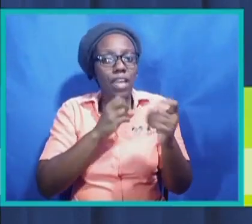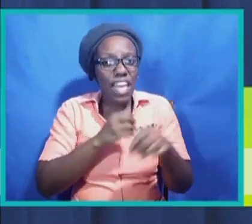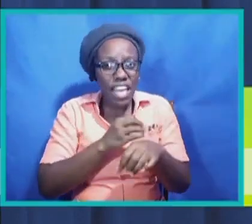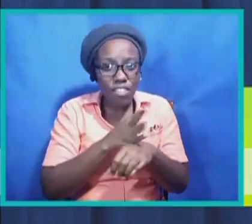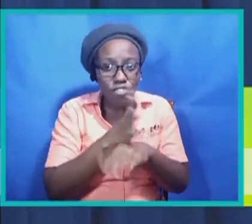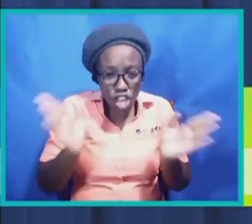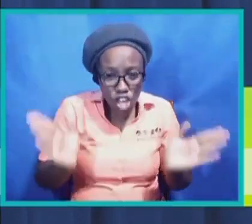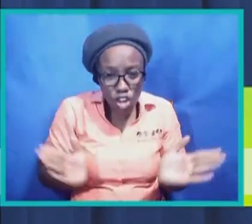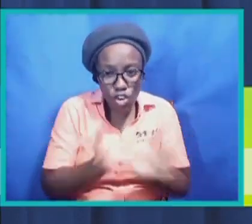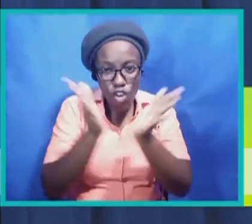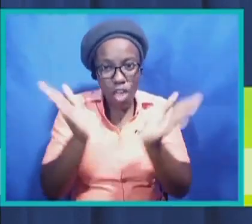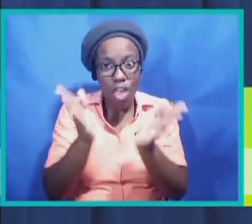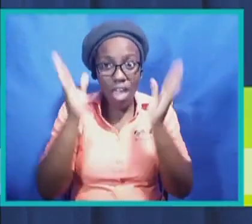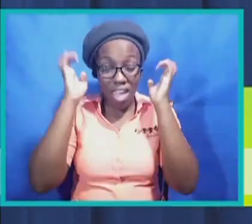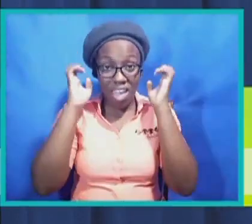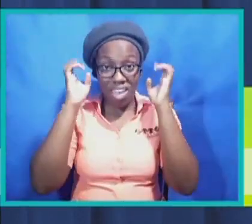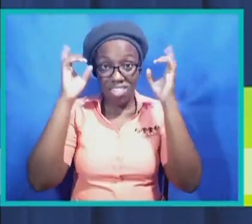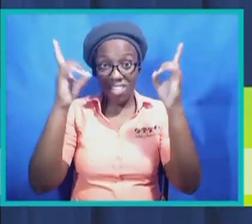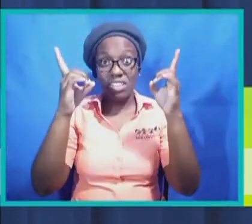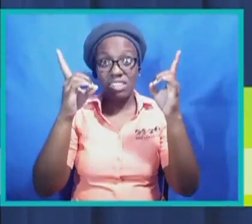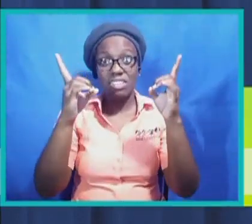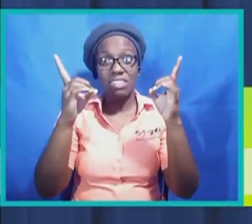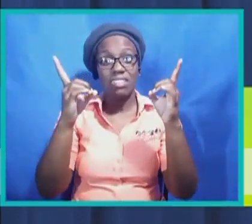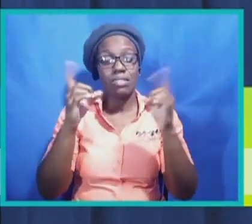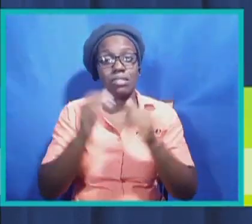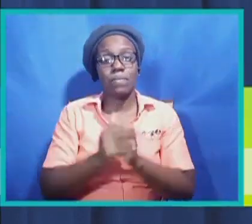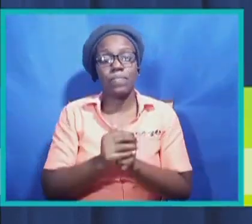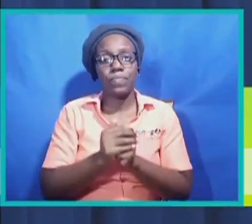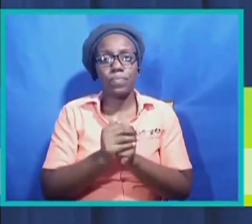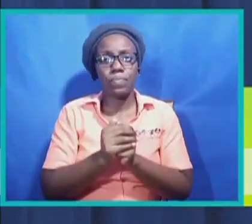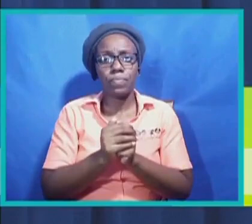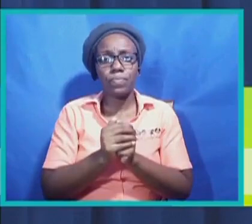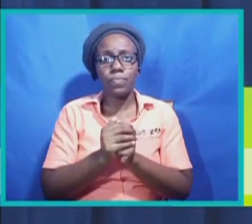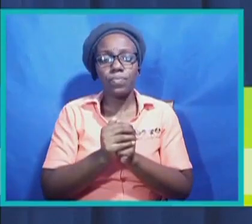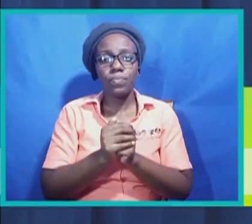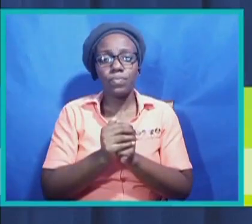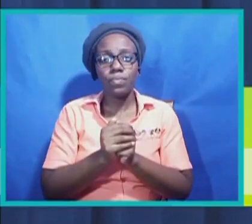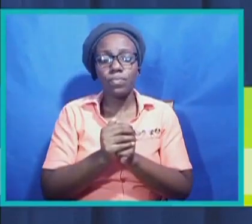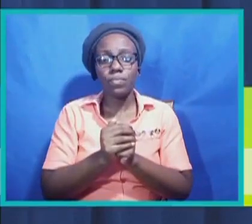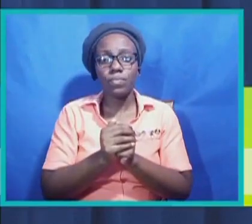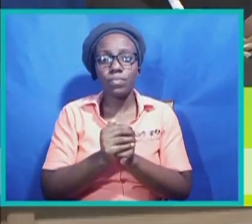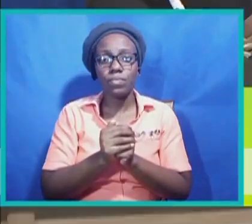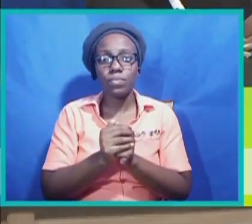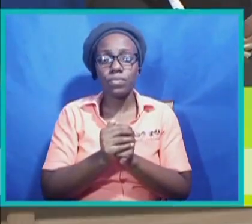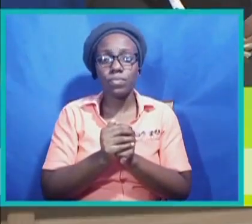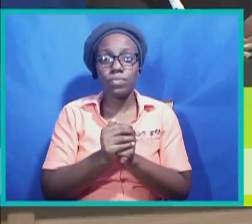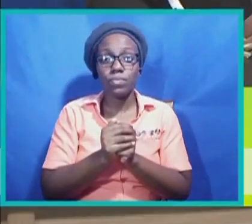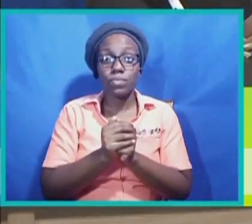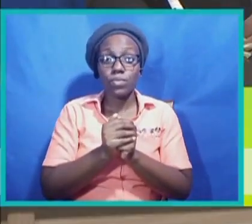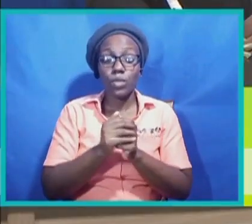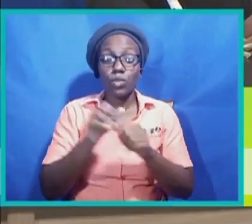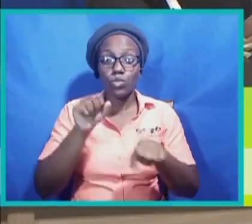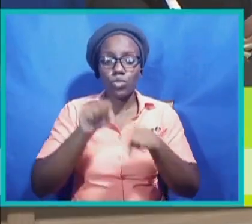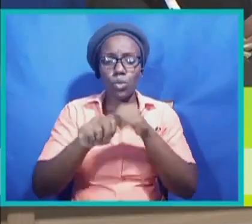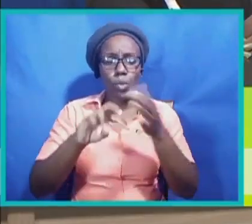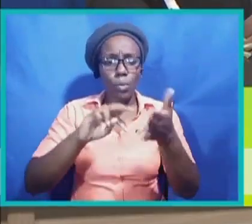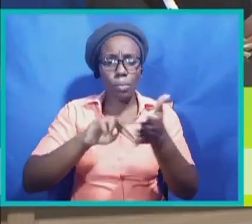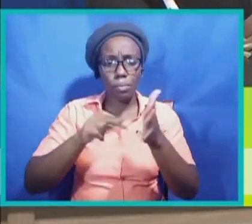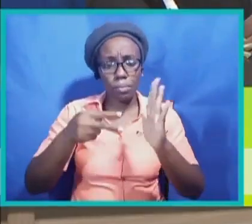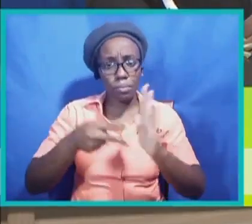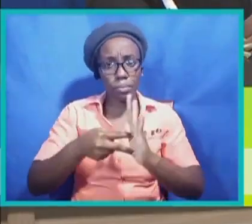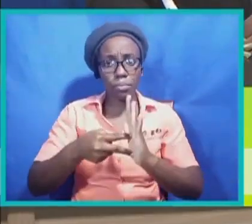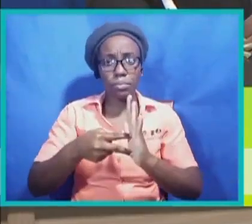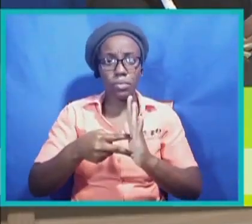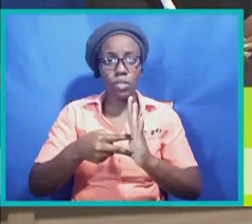with your human resource development for the country. In other words, it's the process through which we